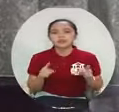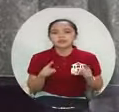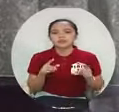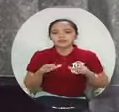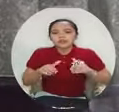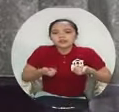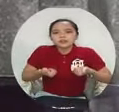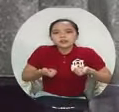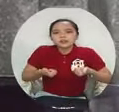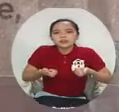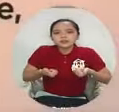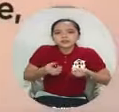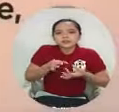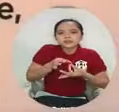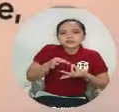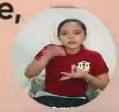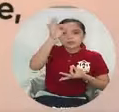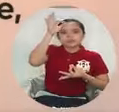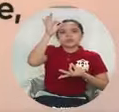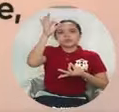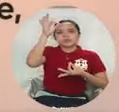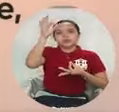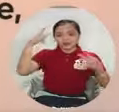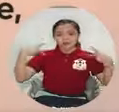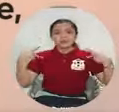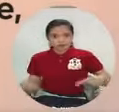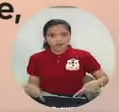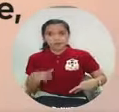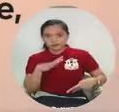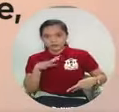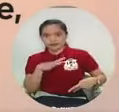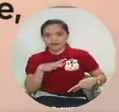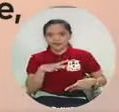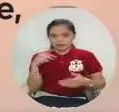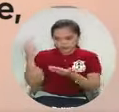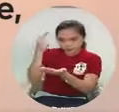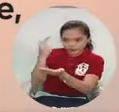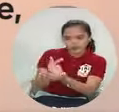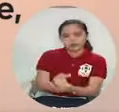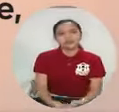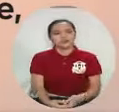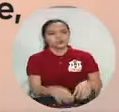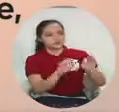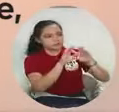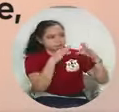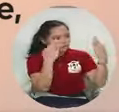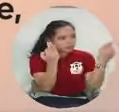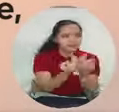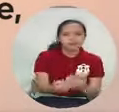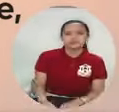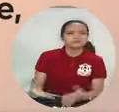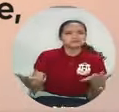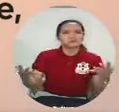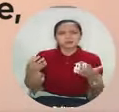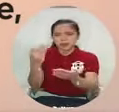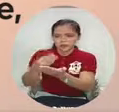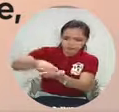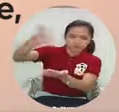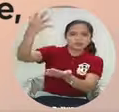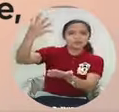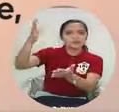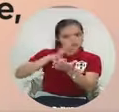move forward. Philippians 3:13, "But this one thing I do, forgetting those things which are behind and reaching forth unto those